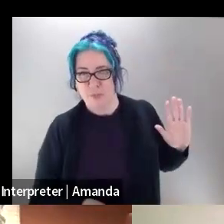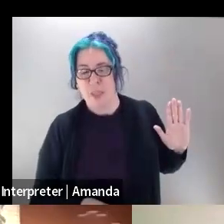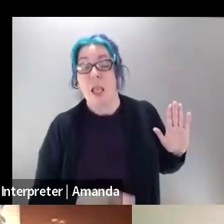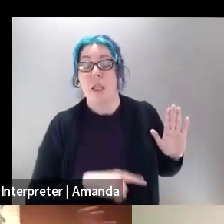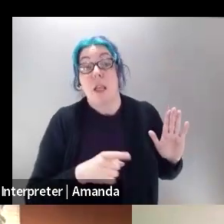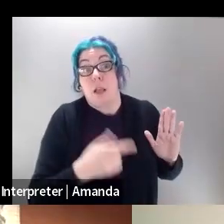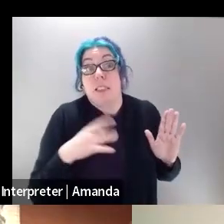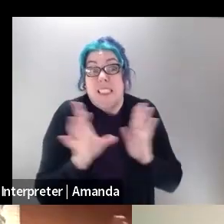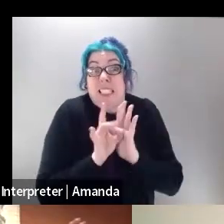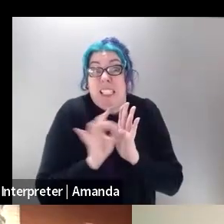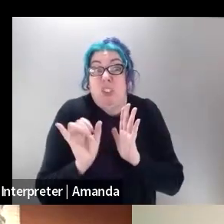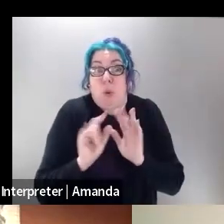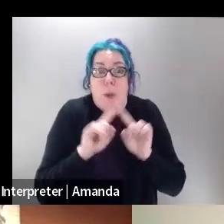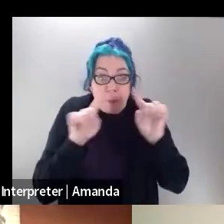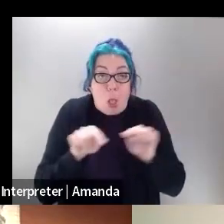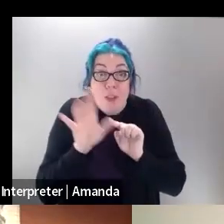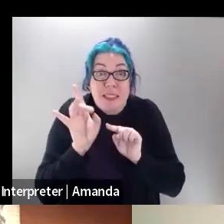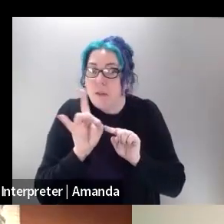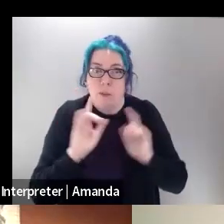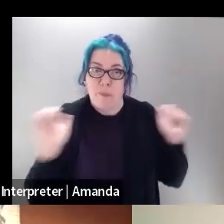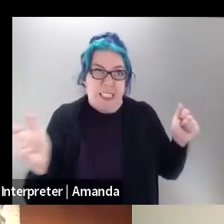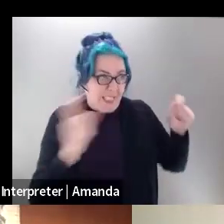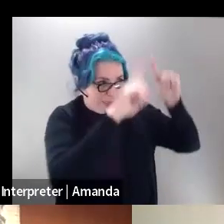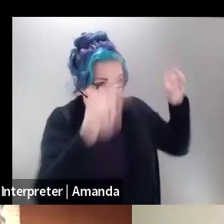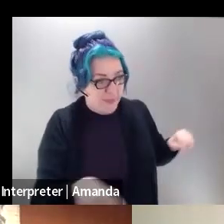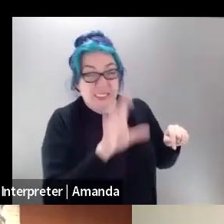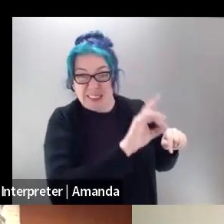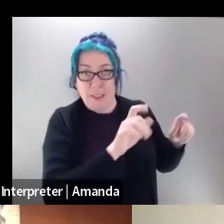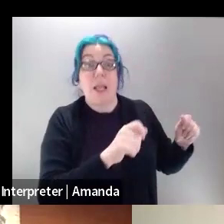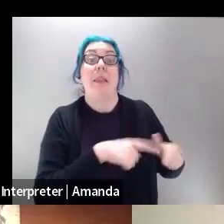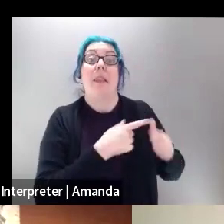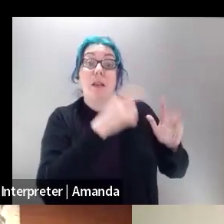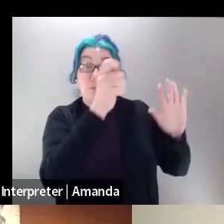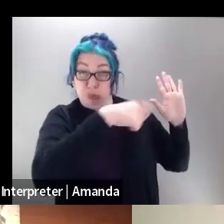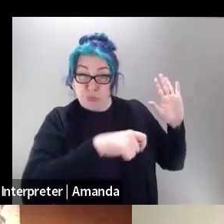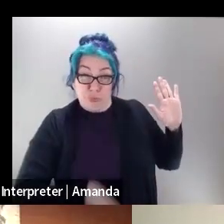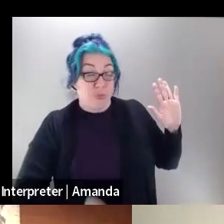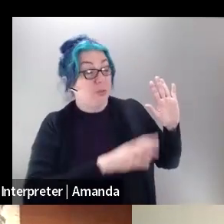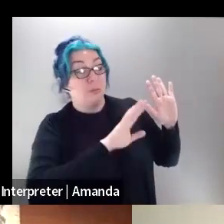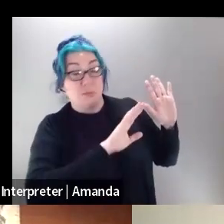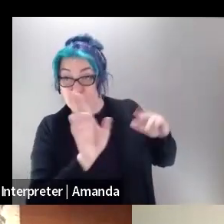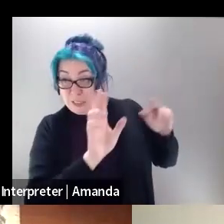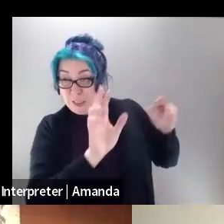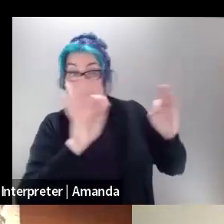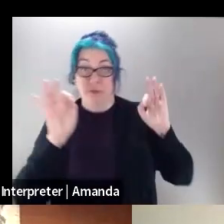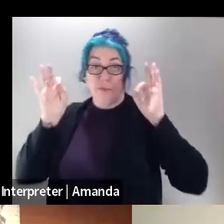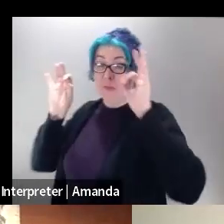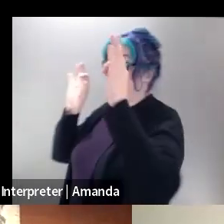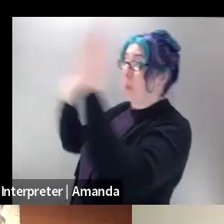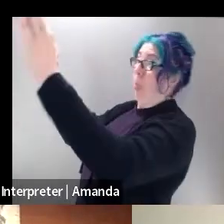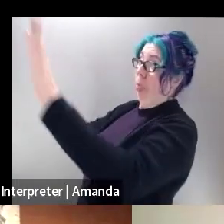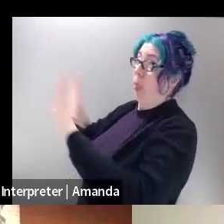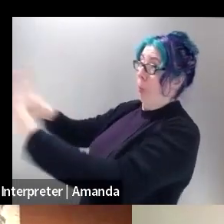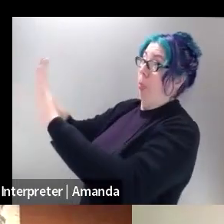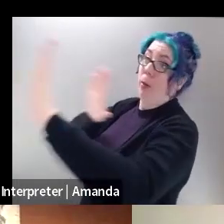up on the wall, and they just live in the room with us for like through rehearsals. So there are places for people to point